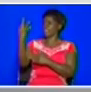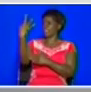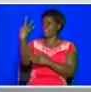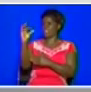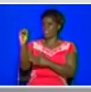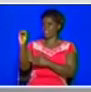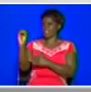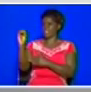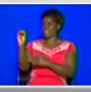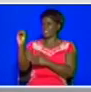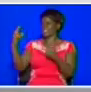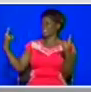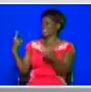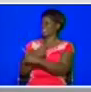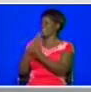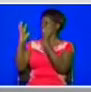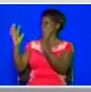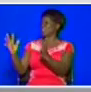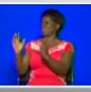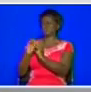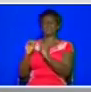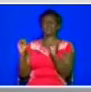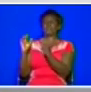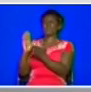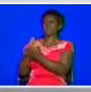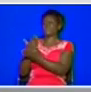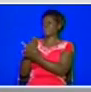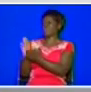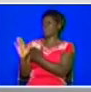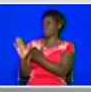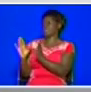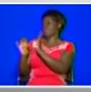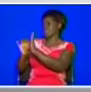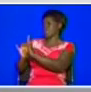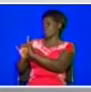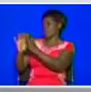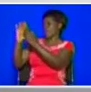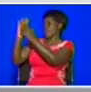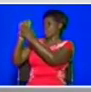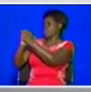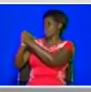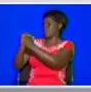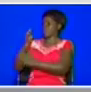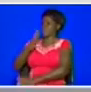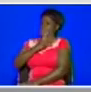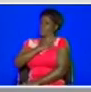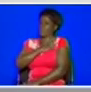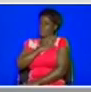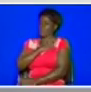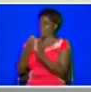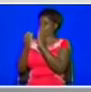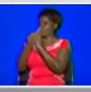there really is no difference substantial between, for example, the NASA and the Jubilee manifesto that